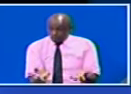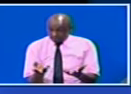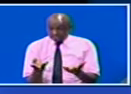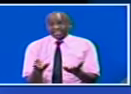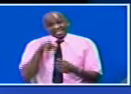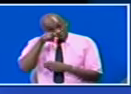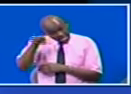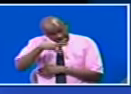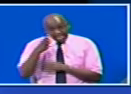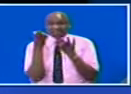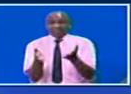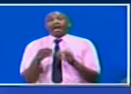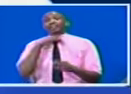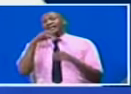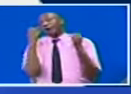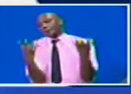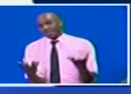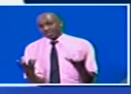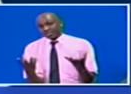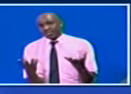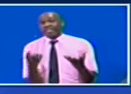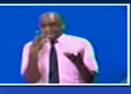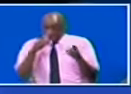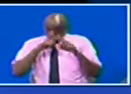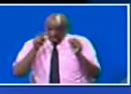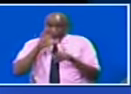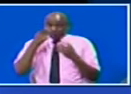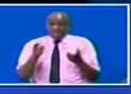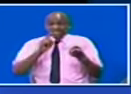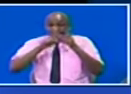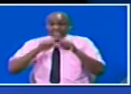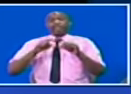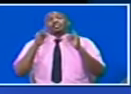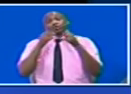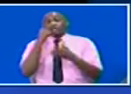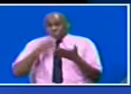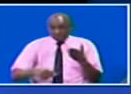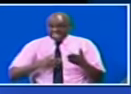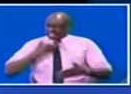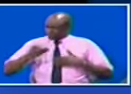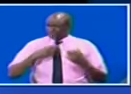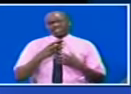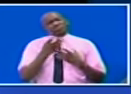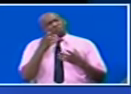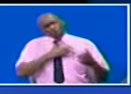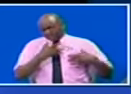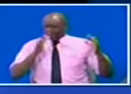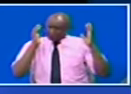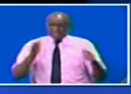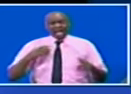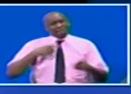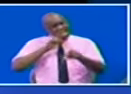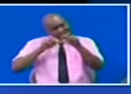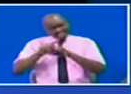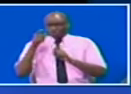palace and the deaths. In an official statement, the Standard Media Group has expressed grave concern at the arrest